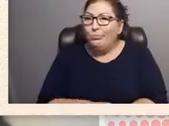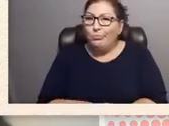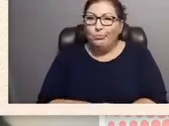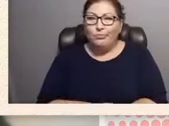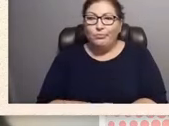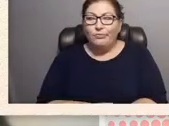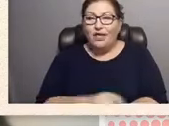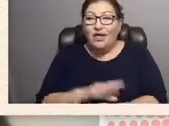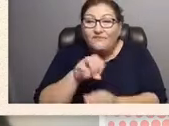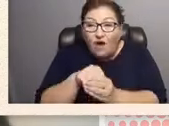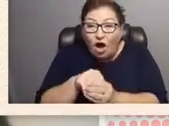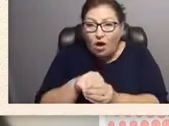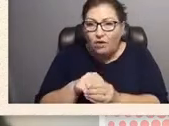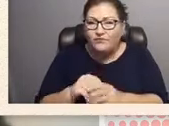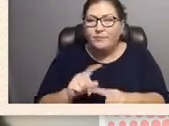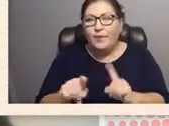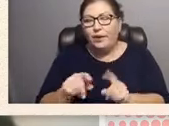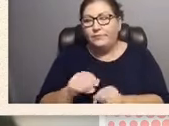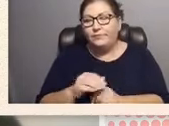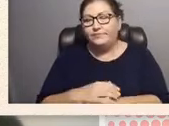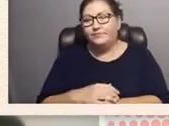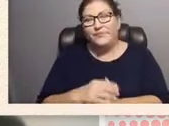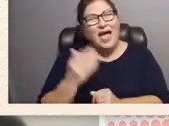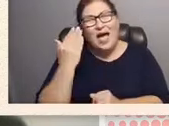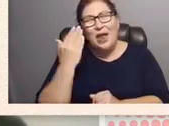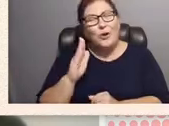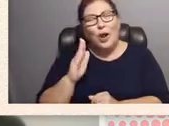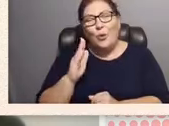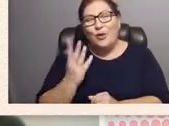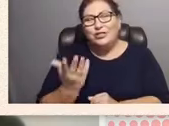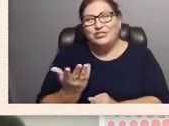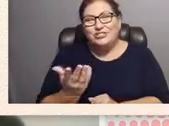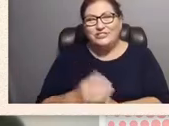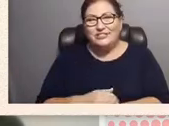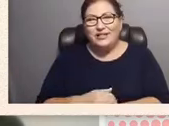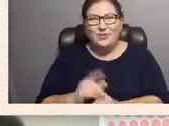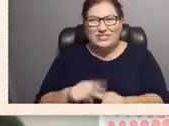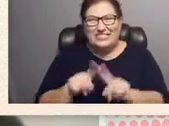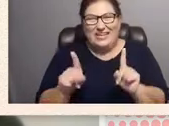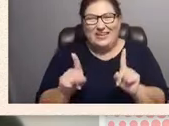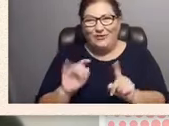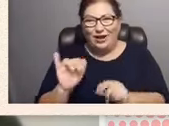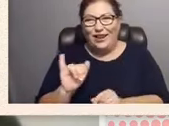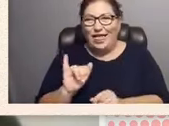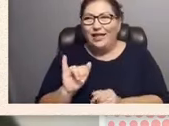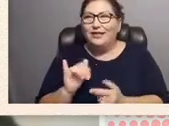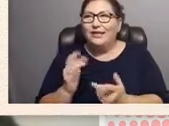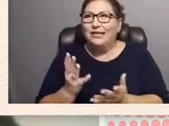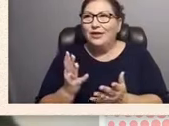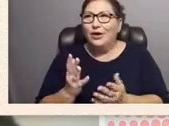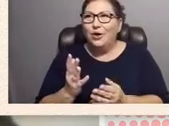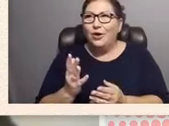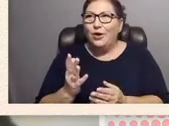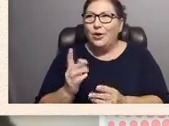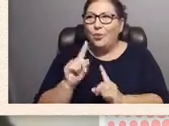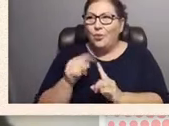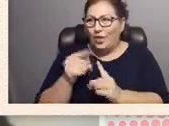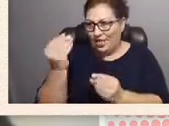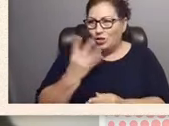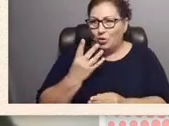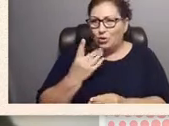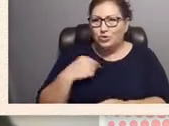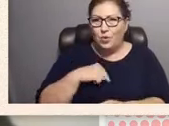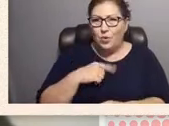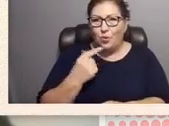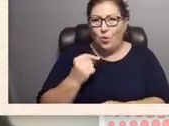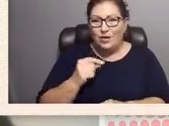involved, but I don't know. It was just different. Like when we were being told that we are going to like different classes versus